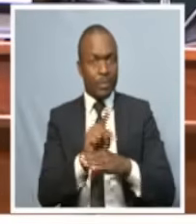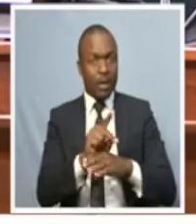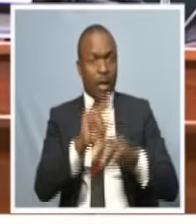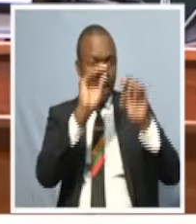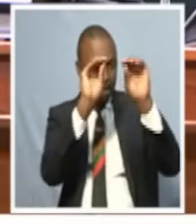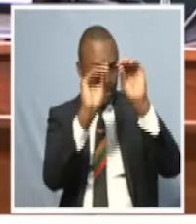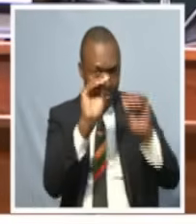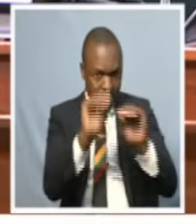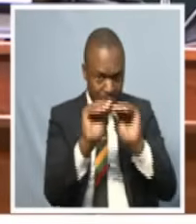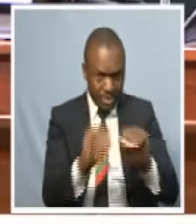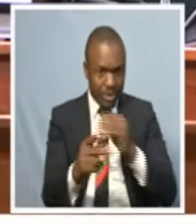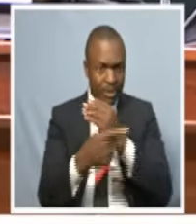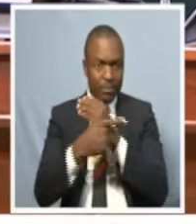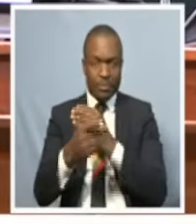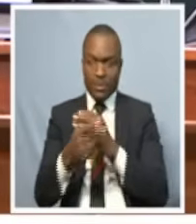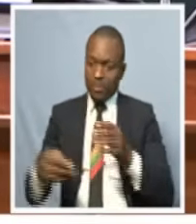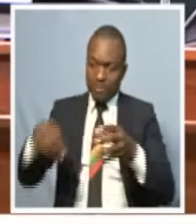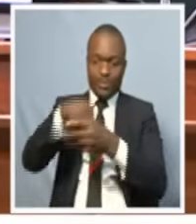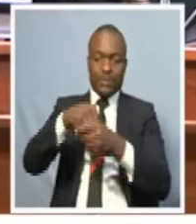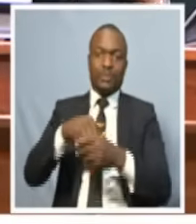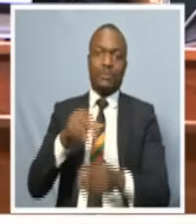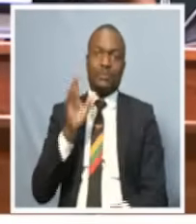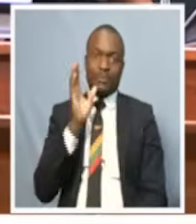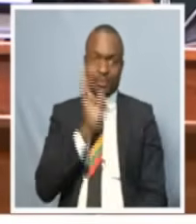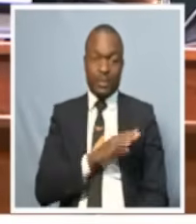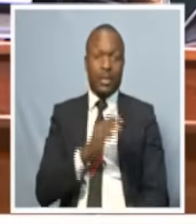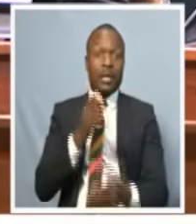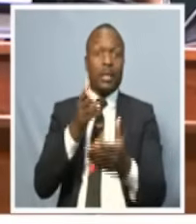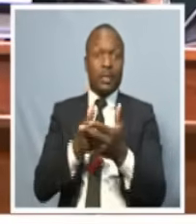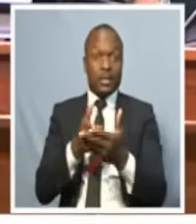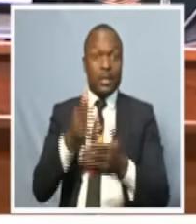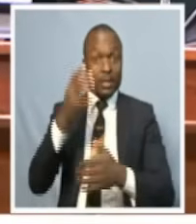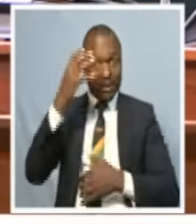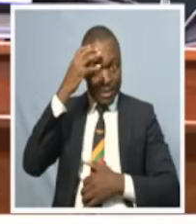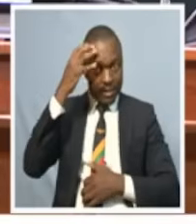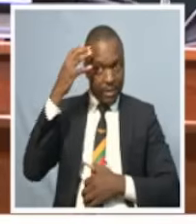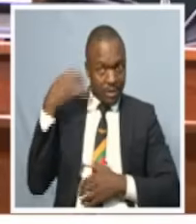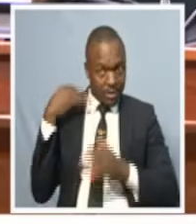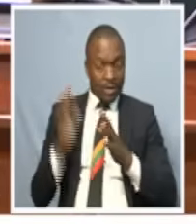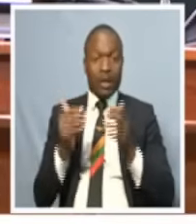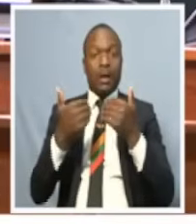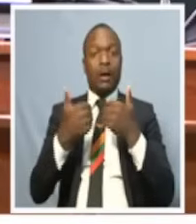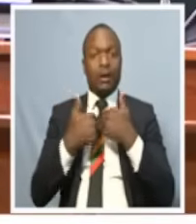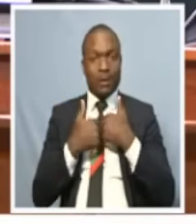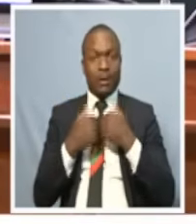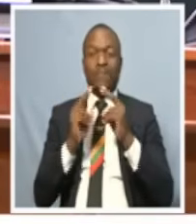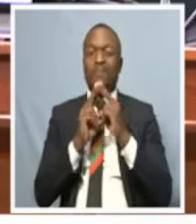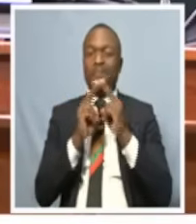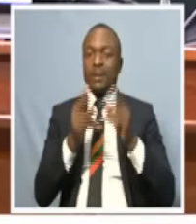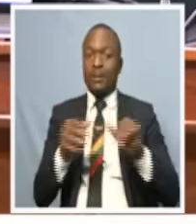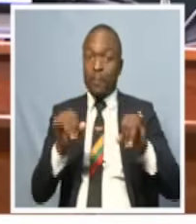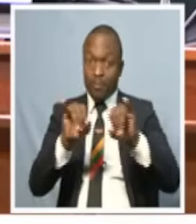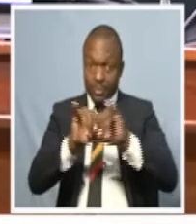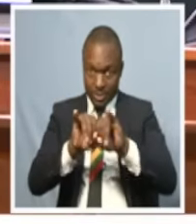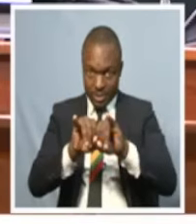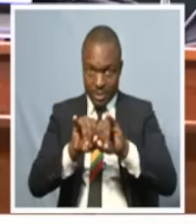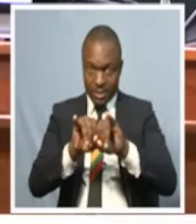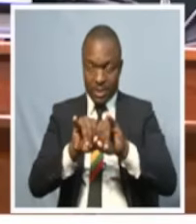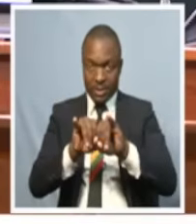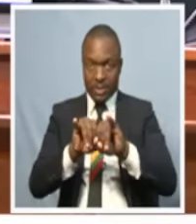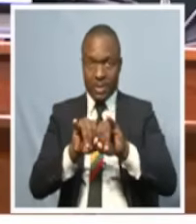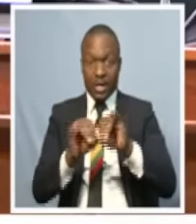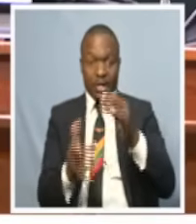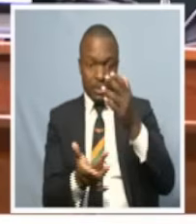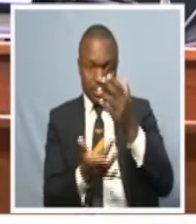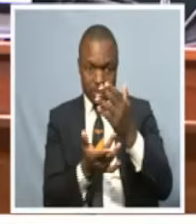maintenance department were also considered. These officers possess critical technical